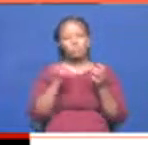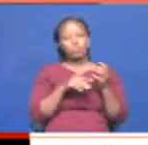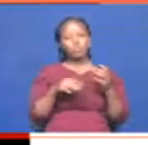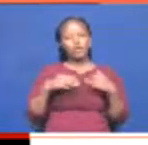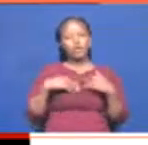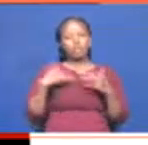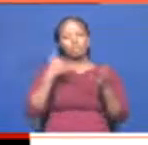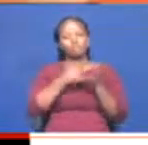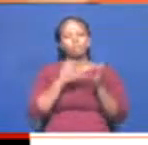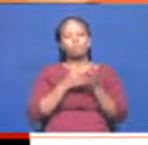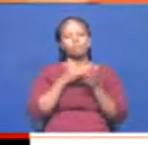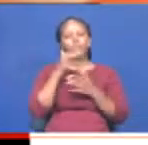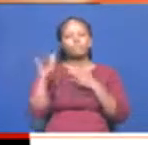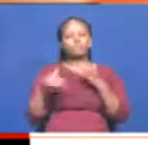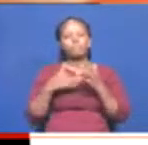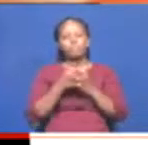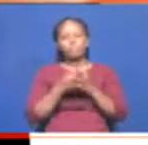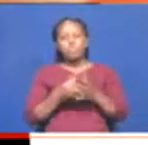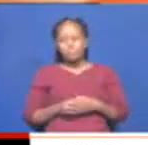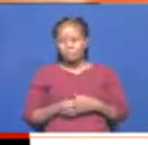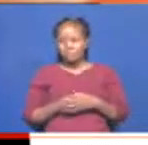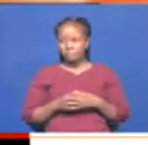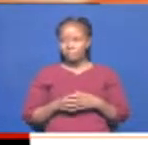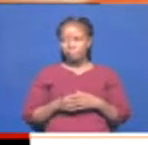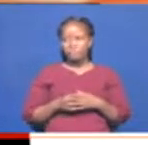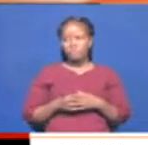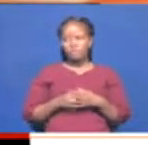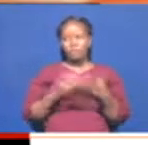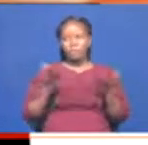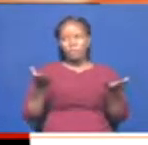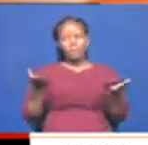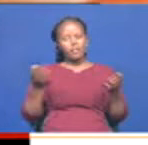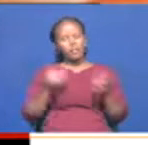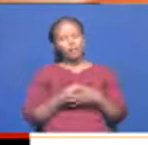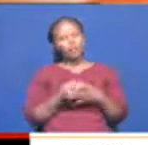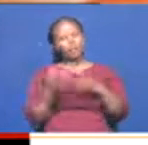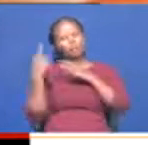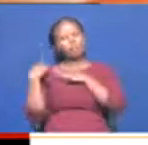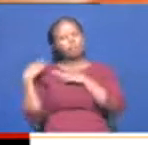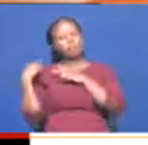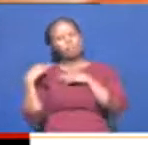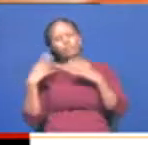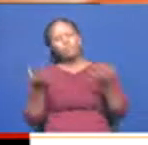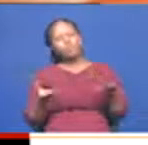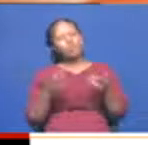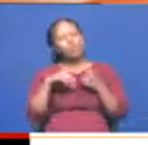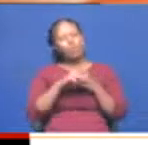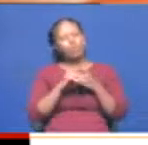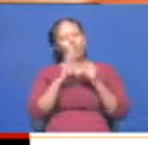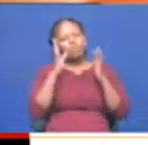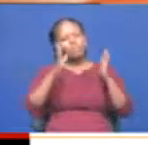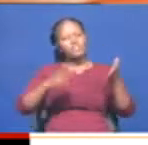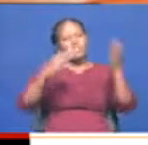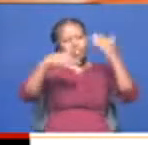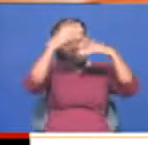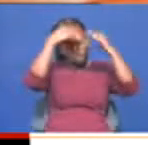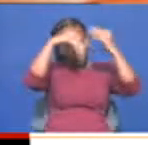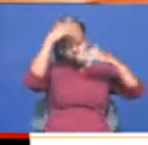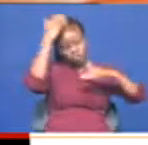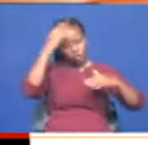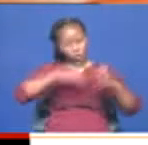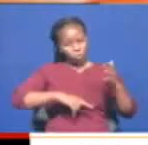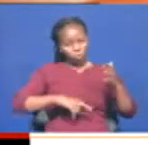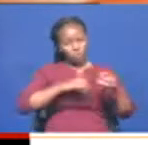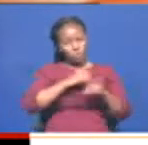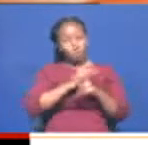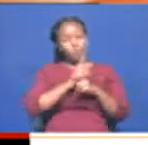involved. Very well. Perhaps, what is the role of engineering professionals in ensuring